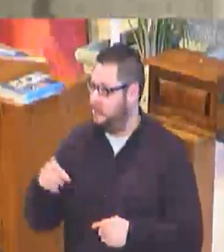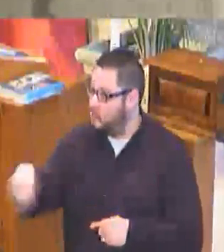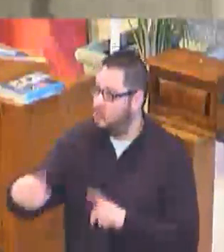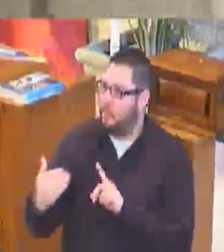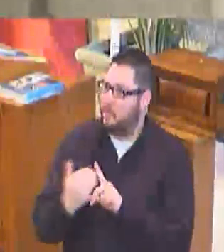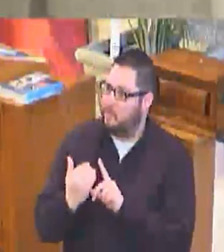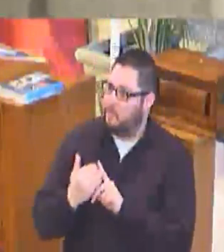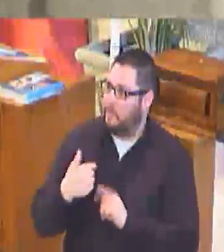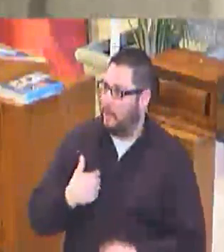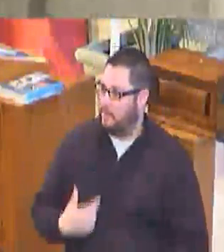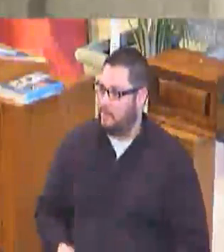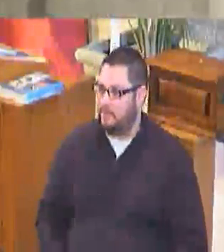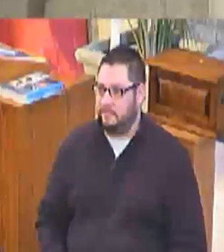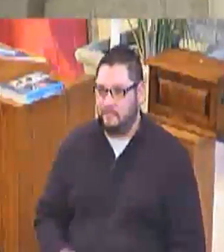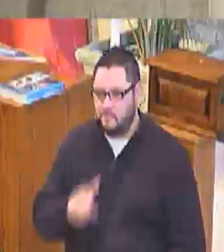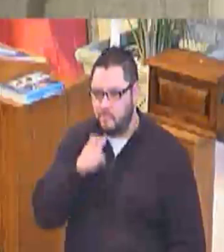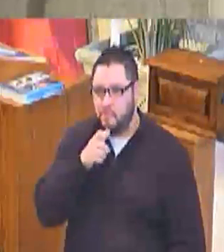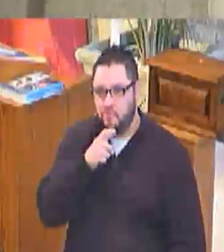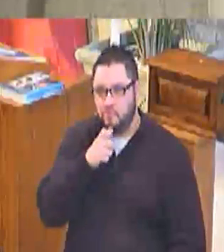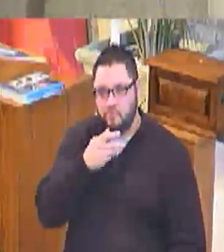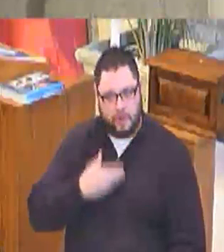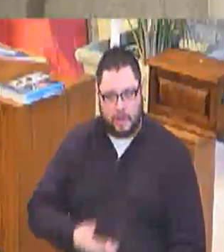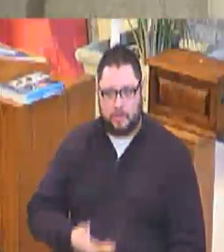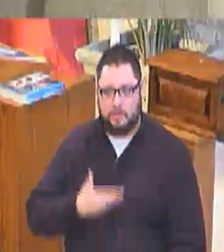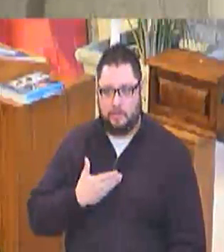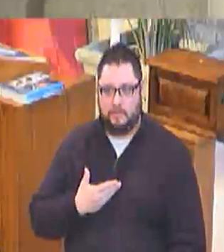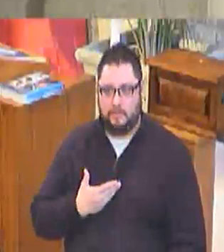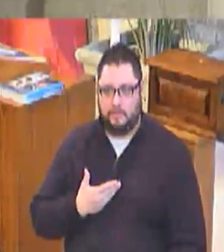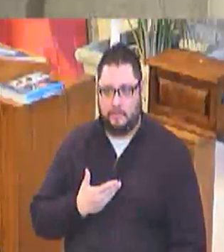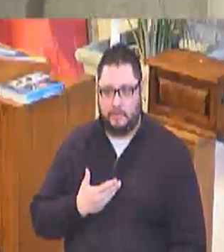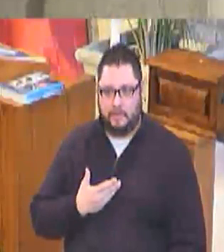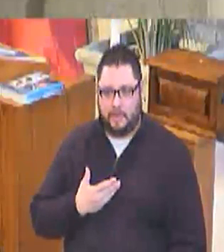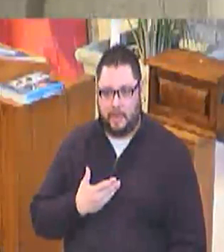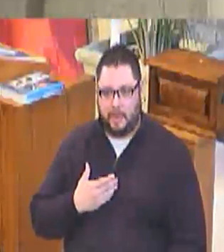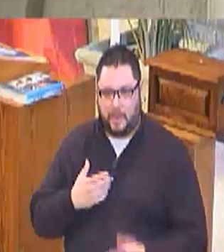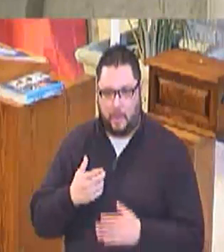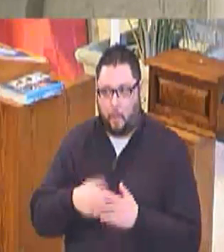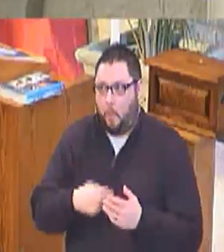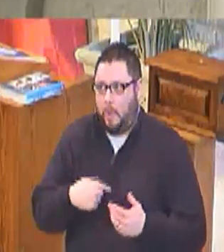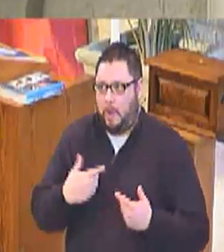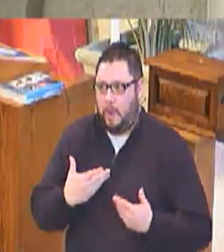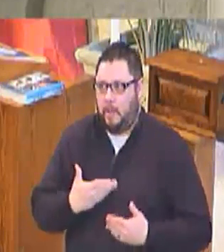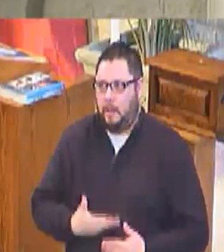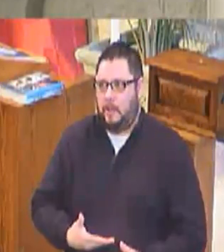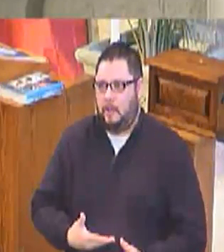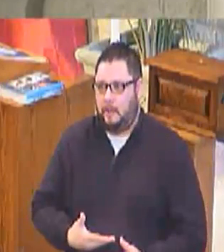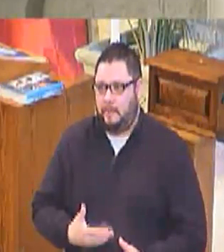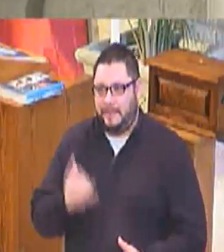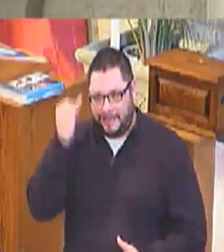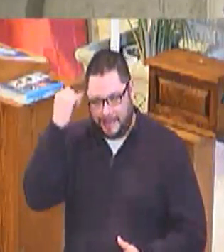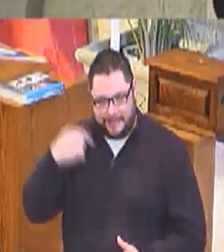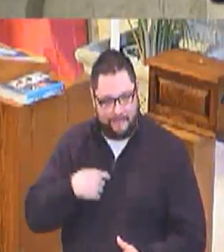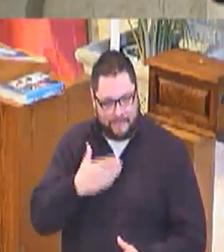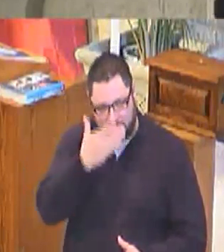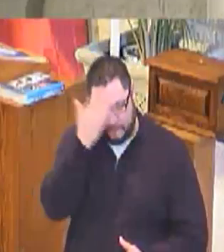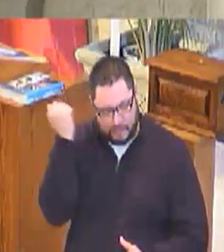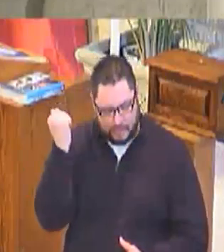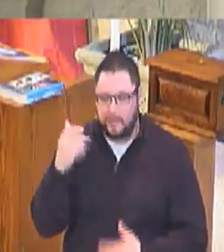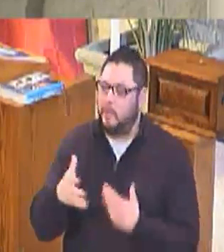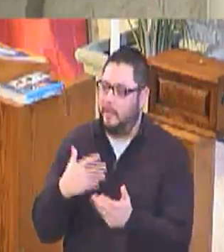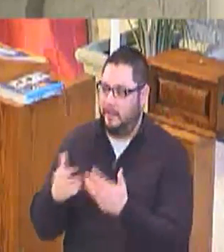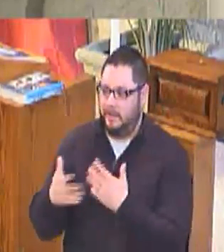me of who I am and what I am when I forget.